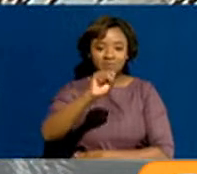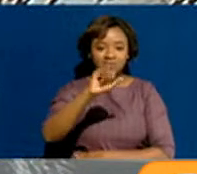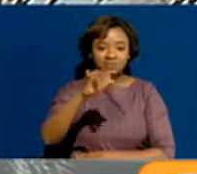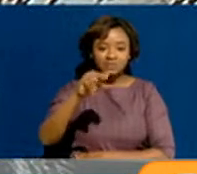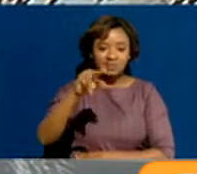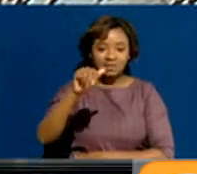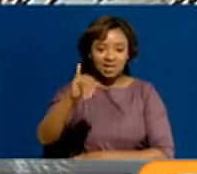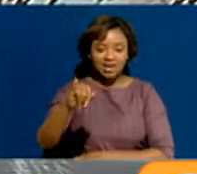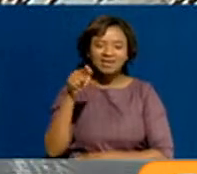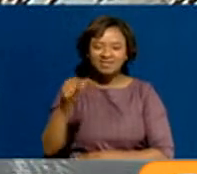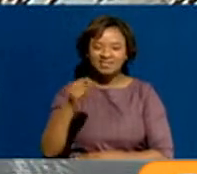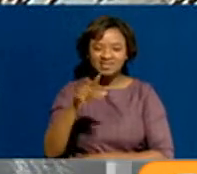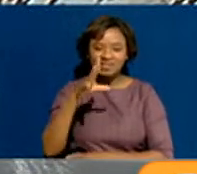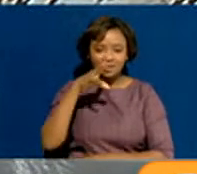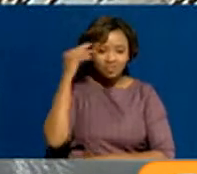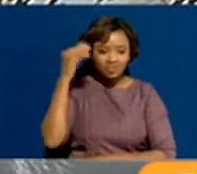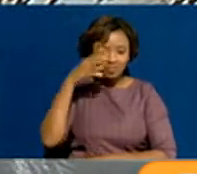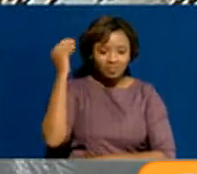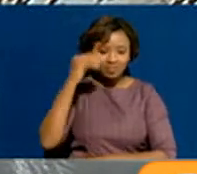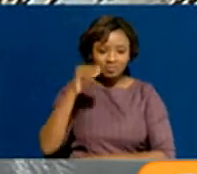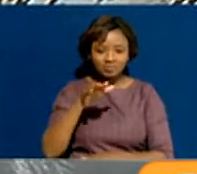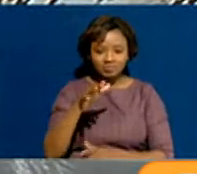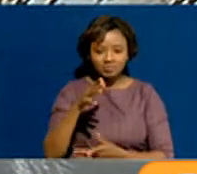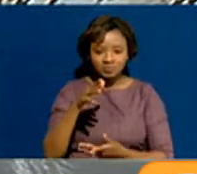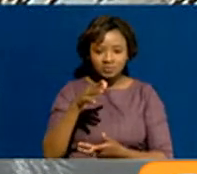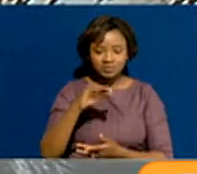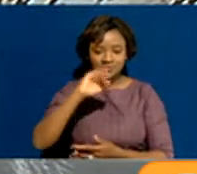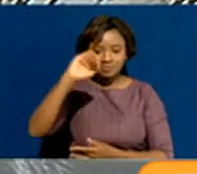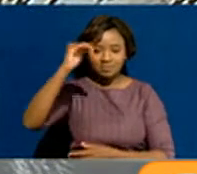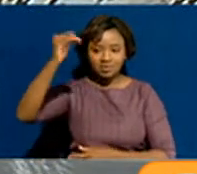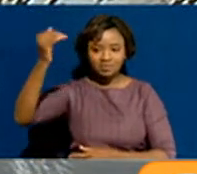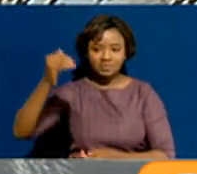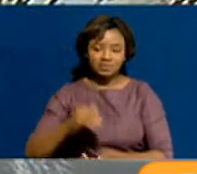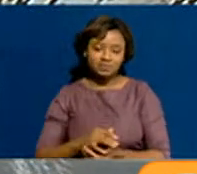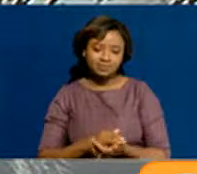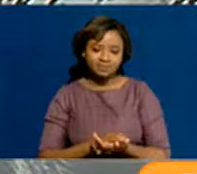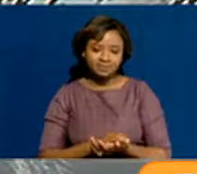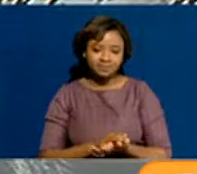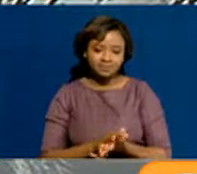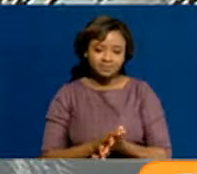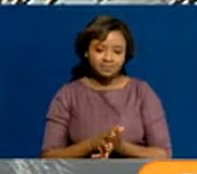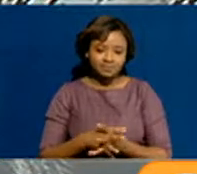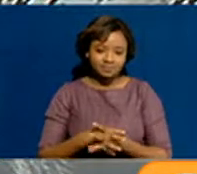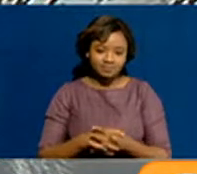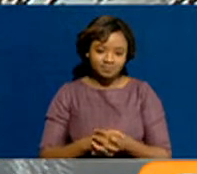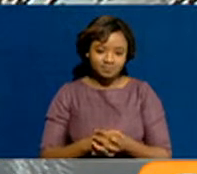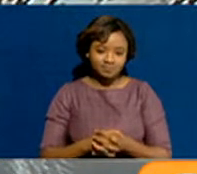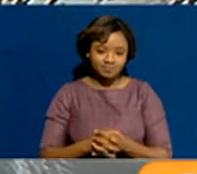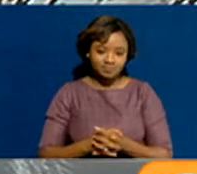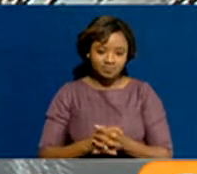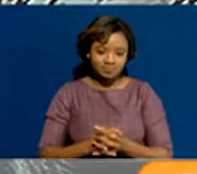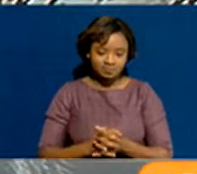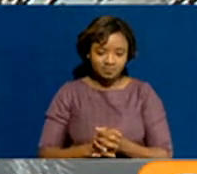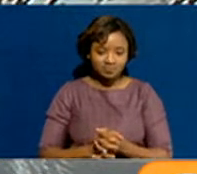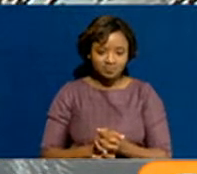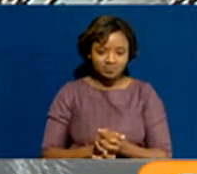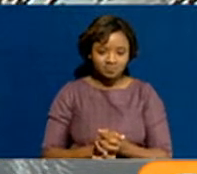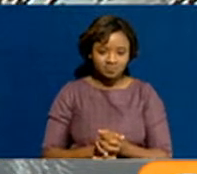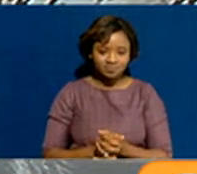as the Mountain of Moses or Jabal Musa in Arabic, is situated on the